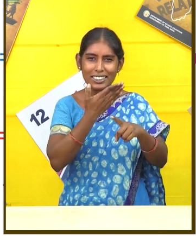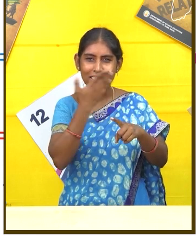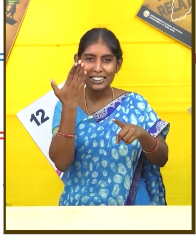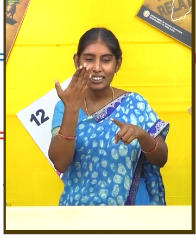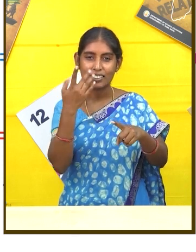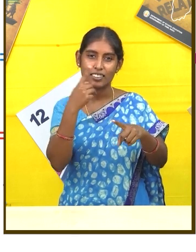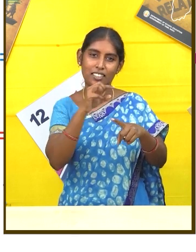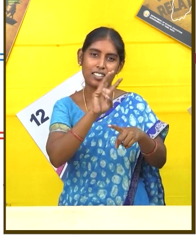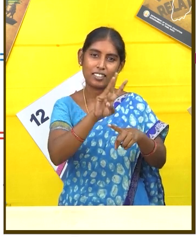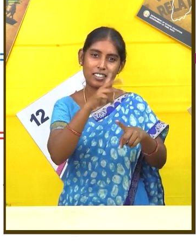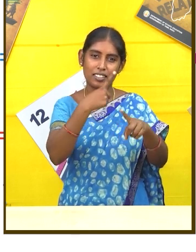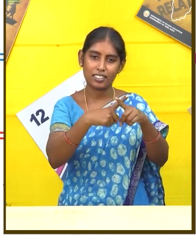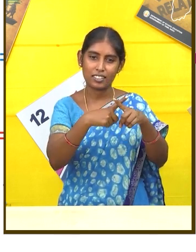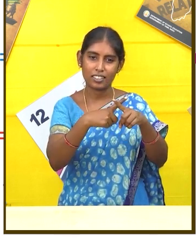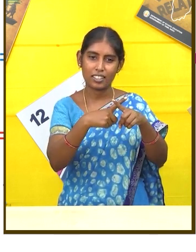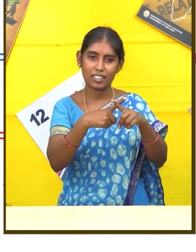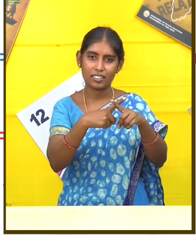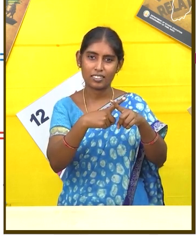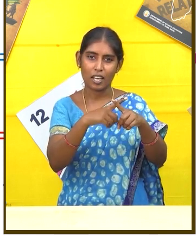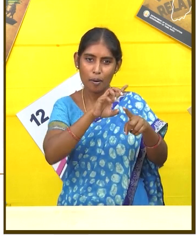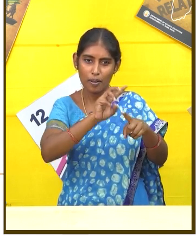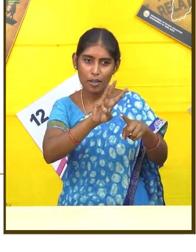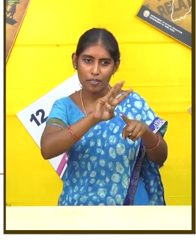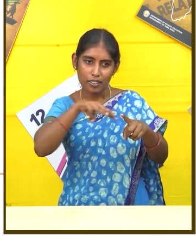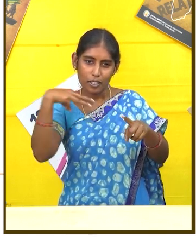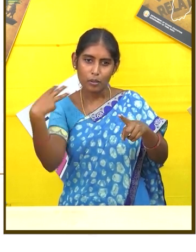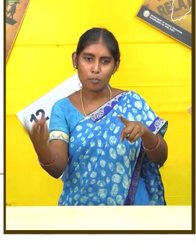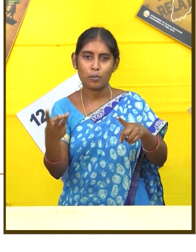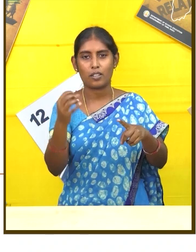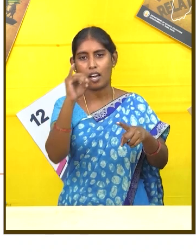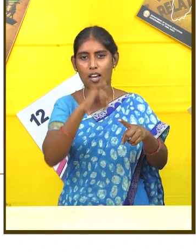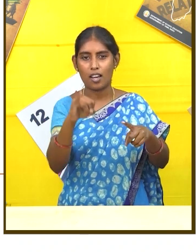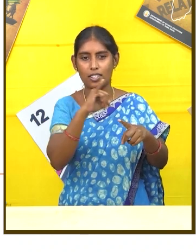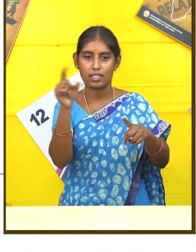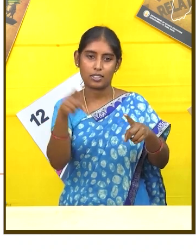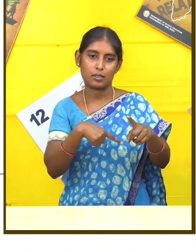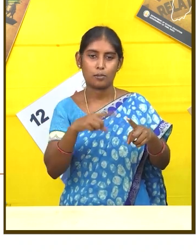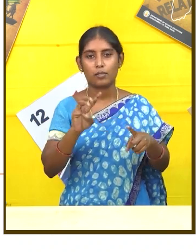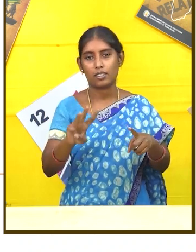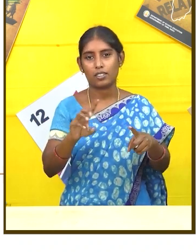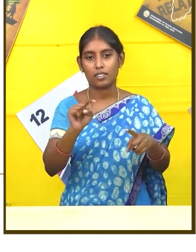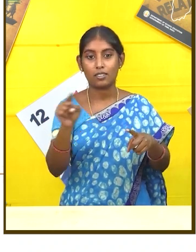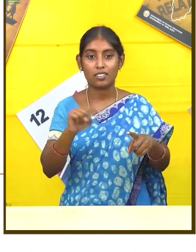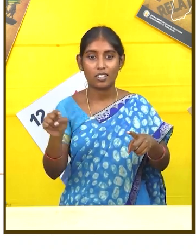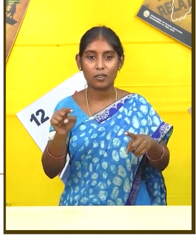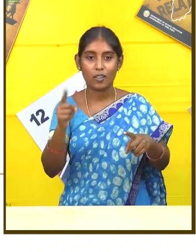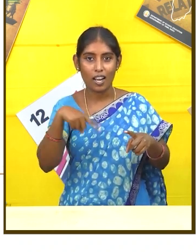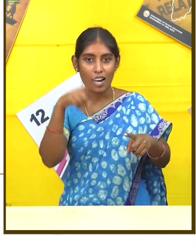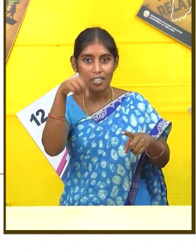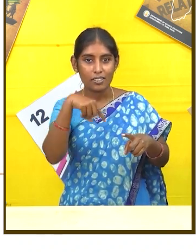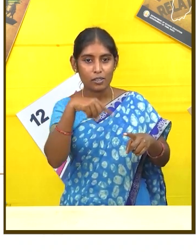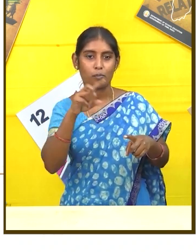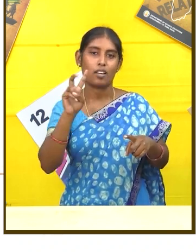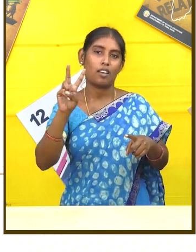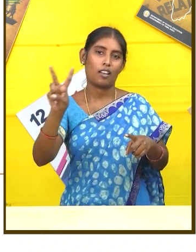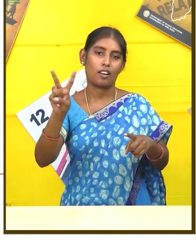3x equals 6, very easy to find what's the value of x. X is equal to 6 by 3, that becomes 2. So we got the